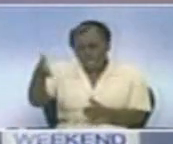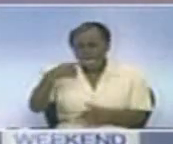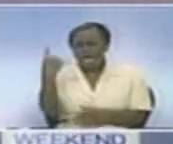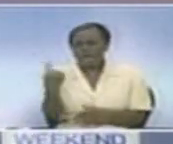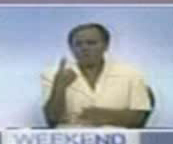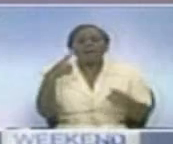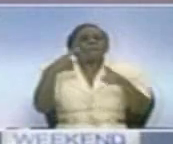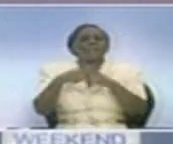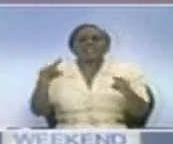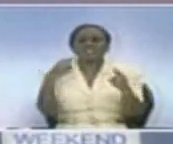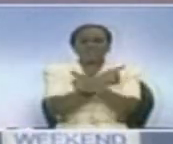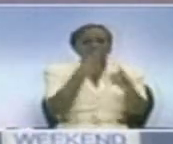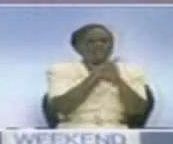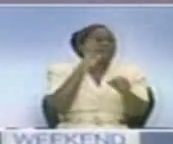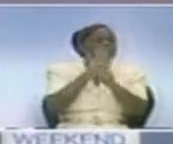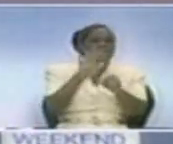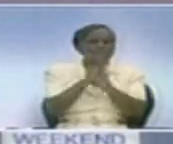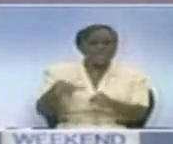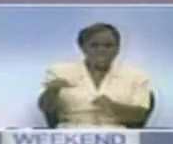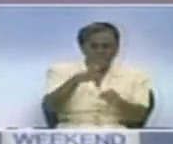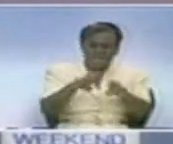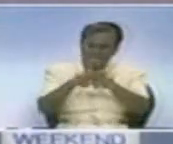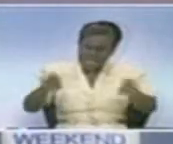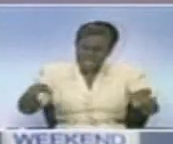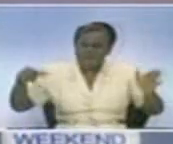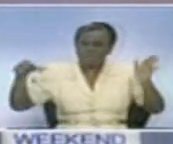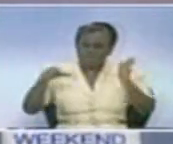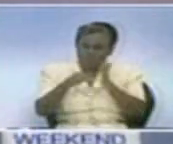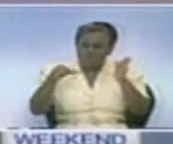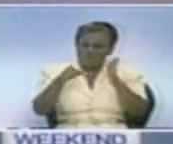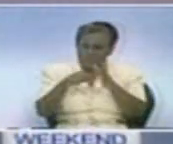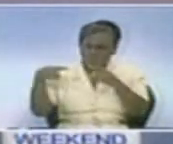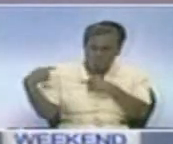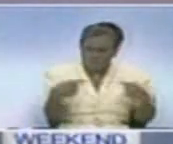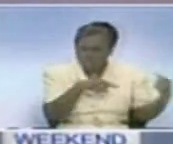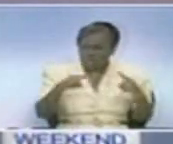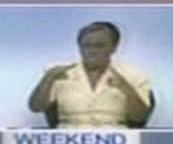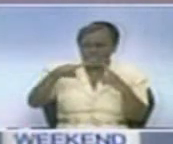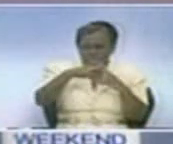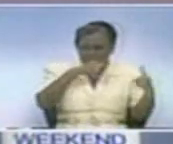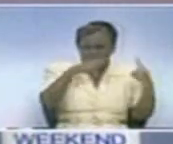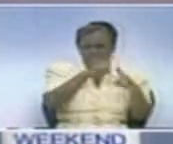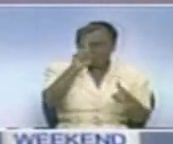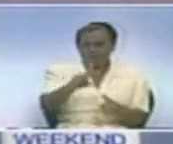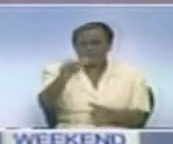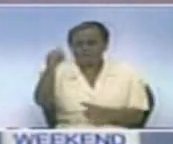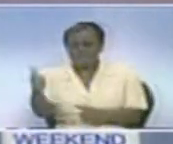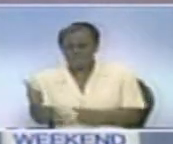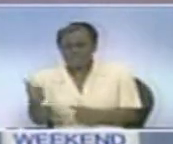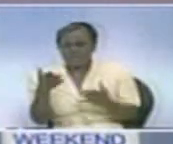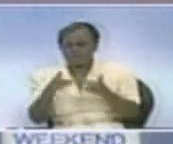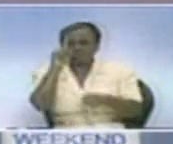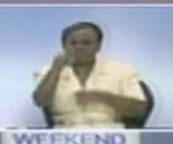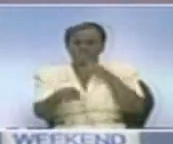in many other areas of the country, land seems to be one of those things that we fight about, kill each other about, and that now is being